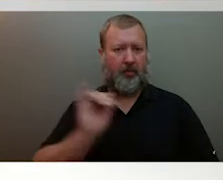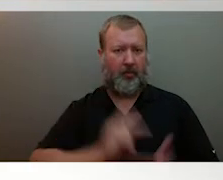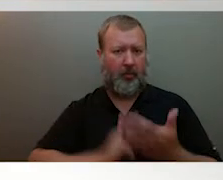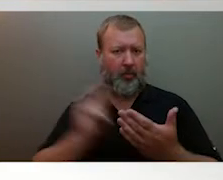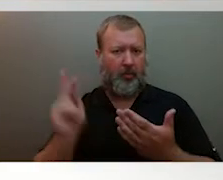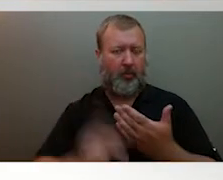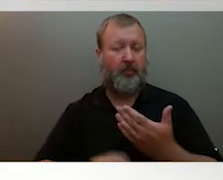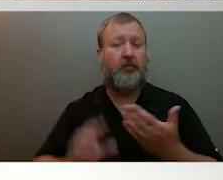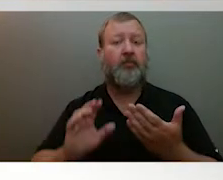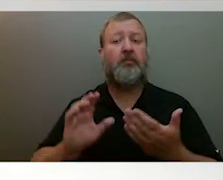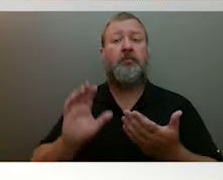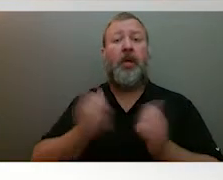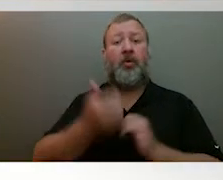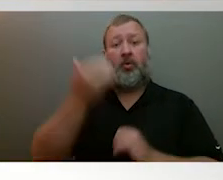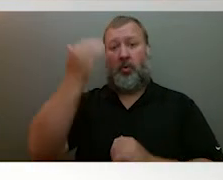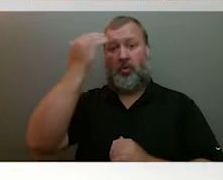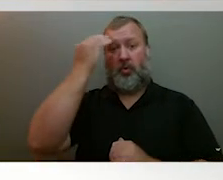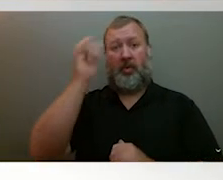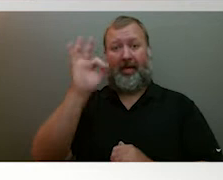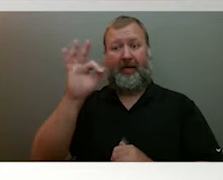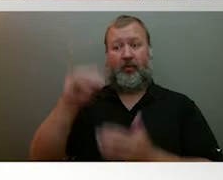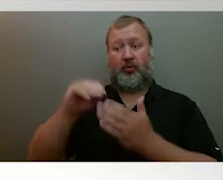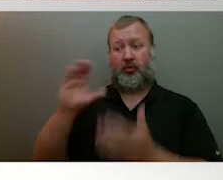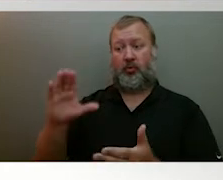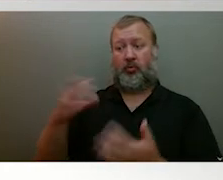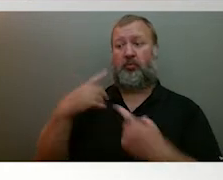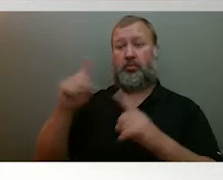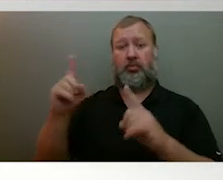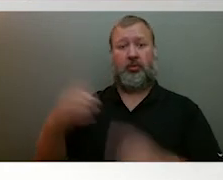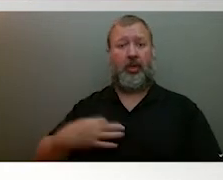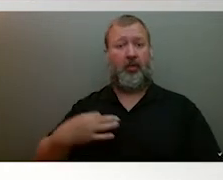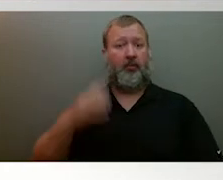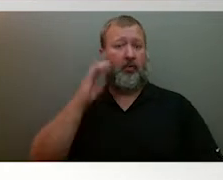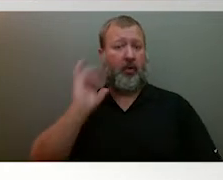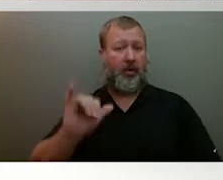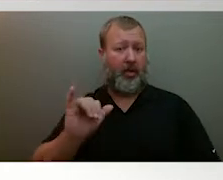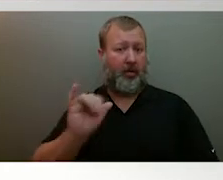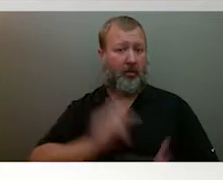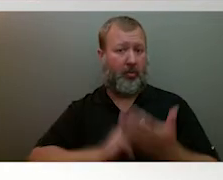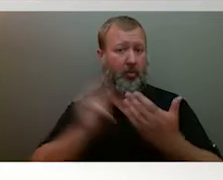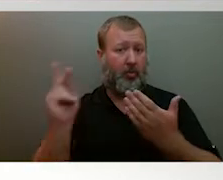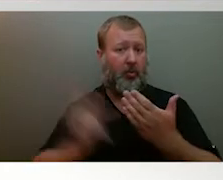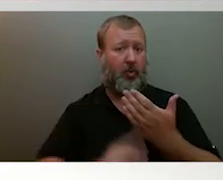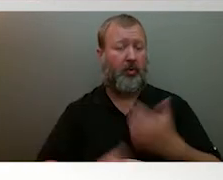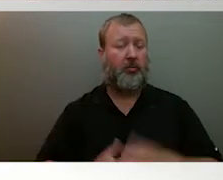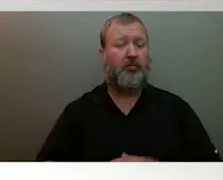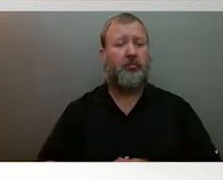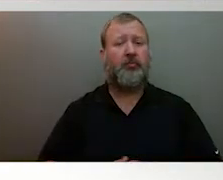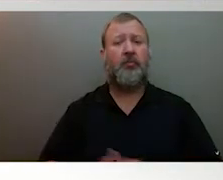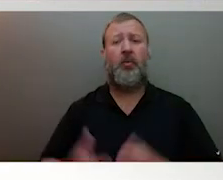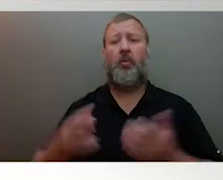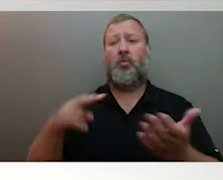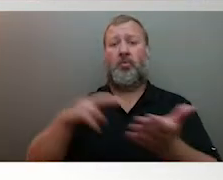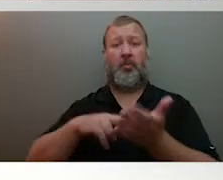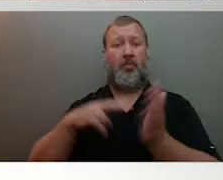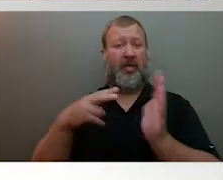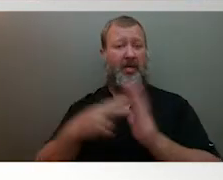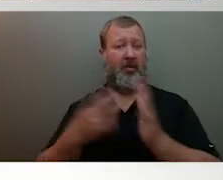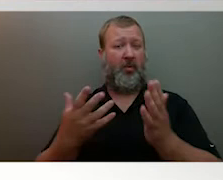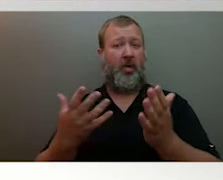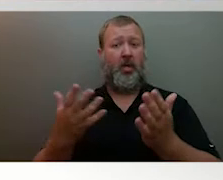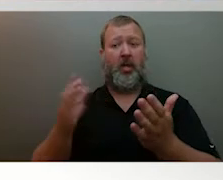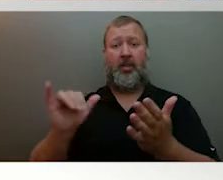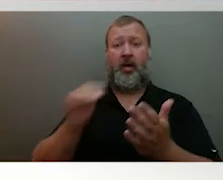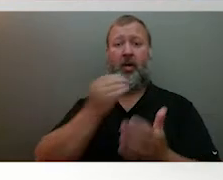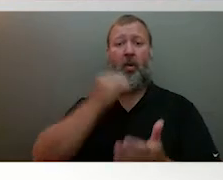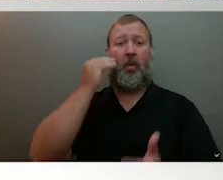How do you know if your student is eligible for hospital homebound? What is hospital homebound? The definition